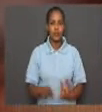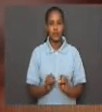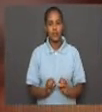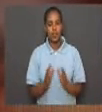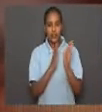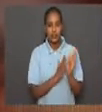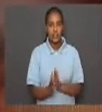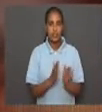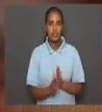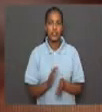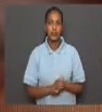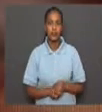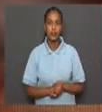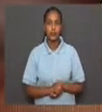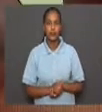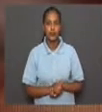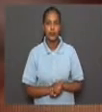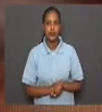Students, let's get ready.